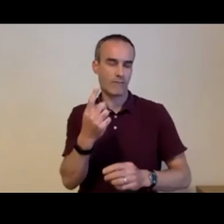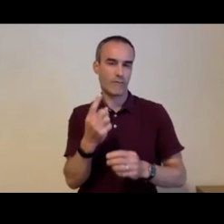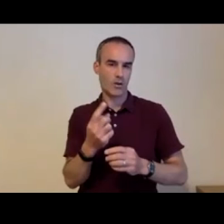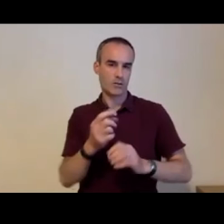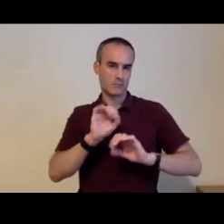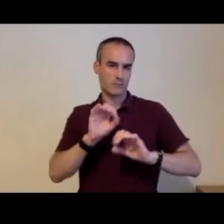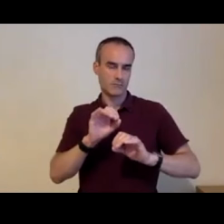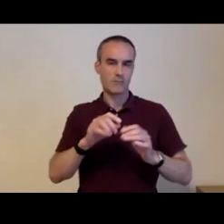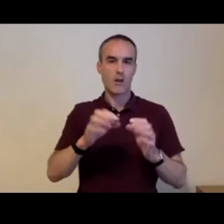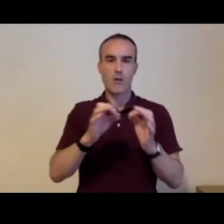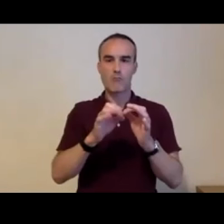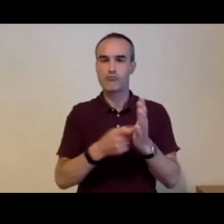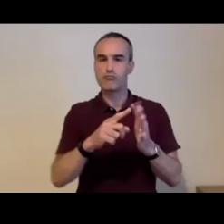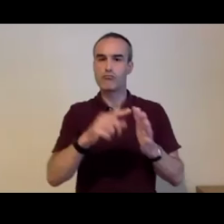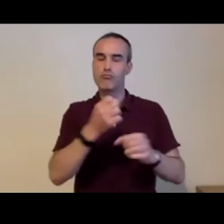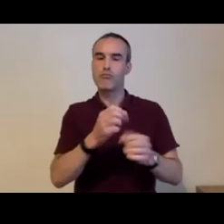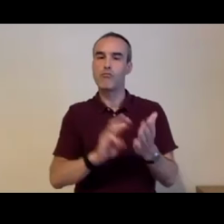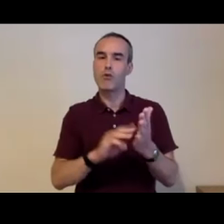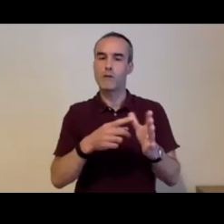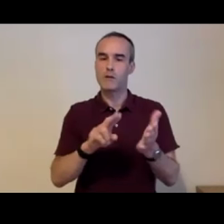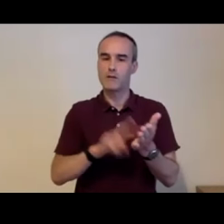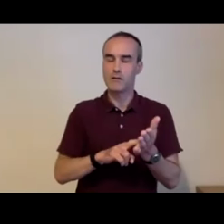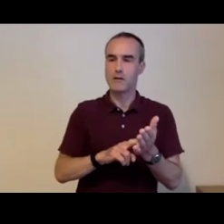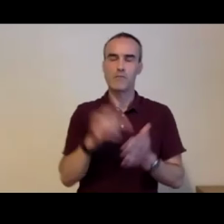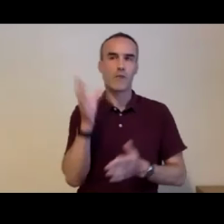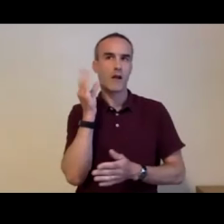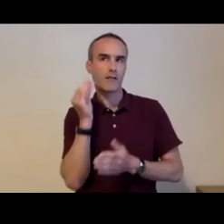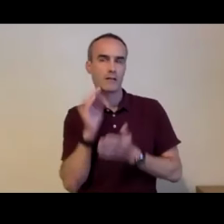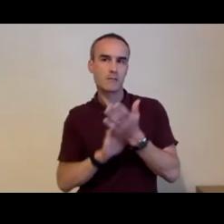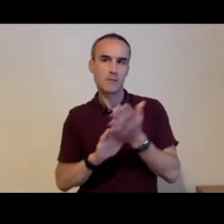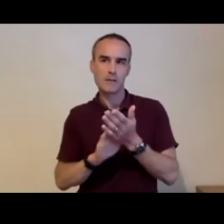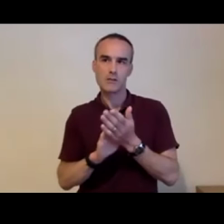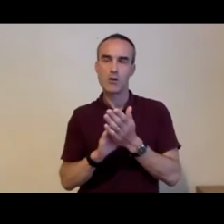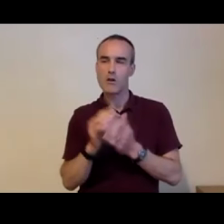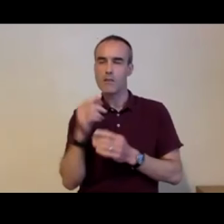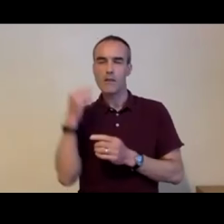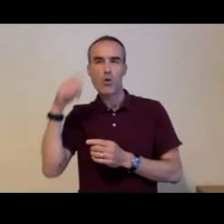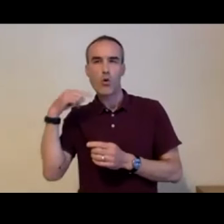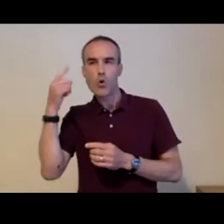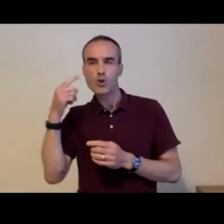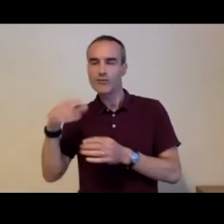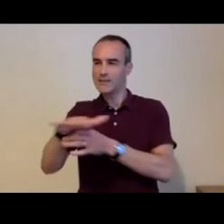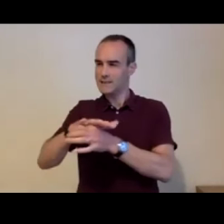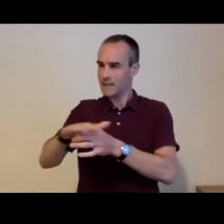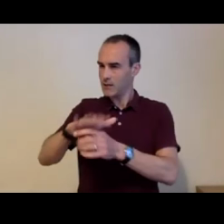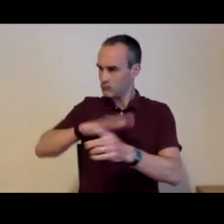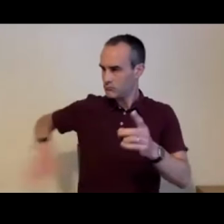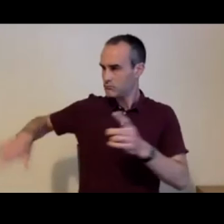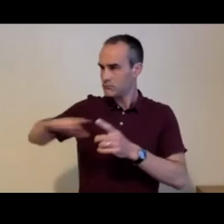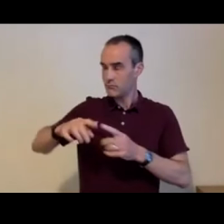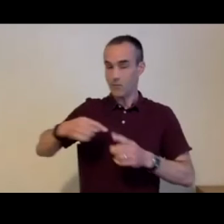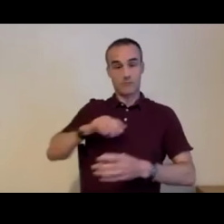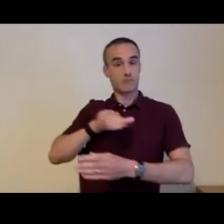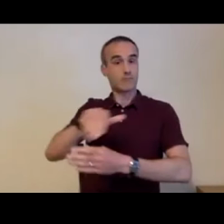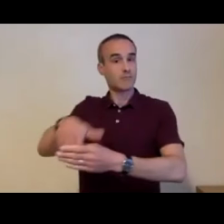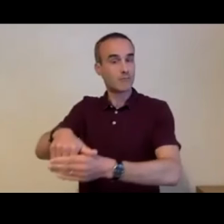our hearing produces an analysis of the auditory scene around us that we're a participant in.